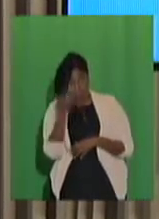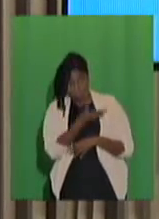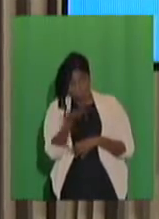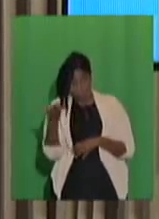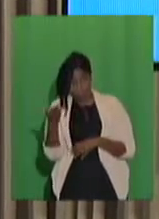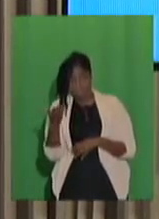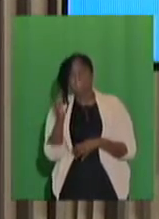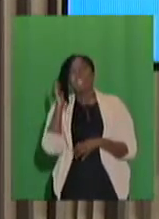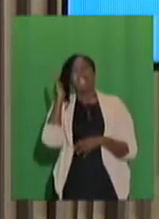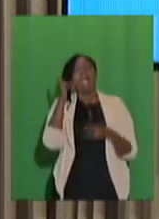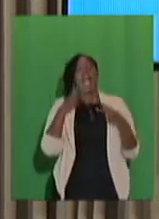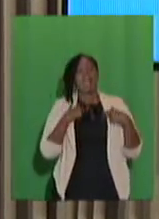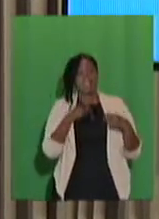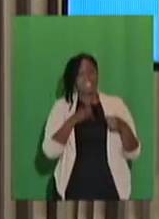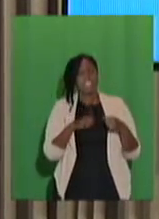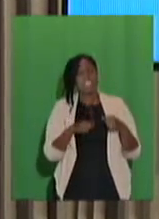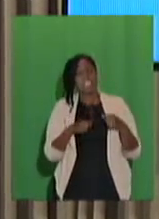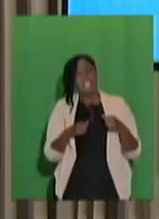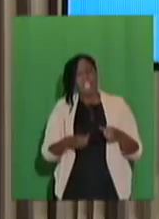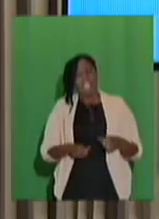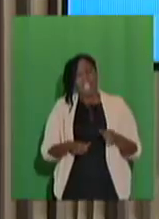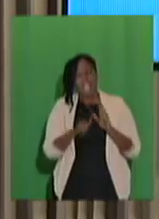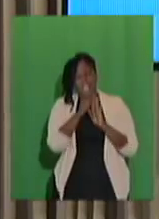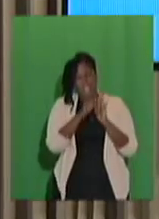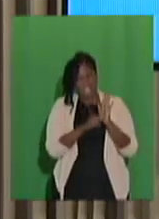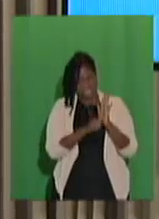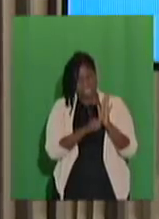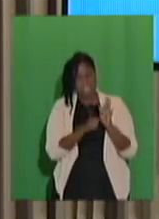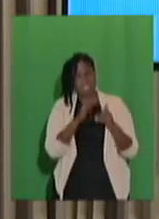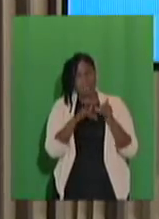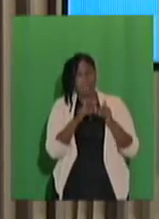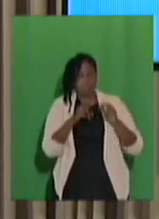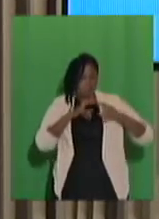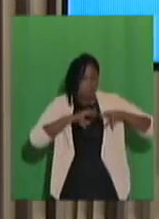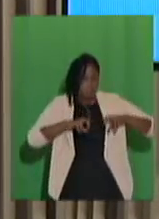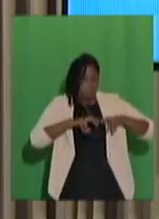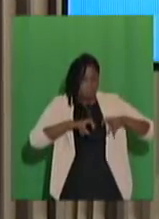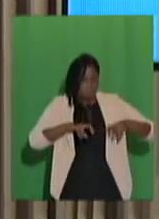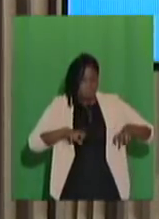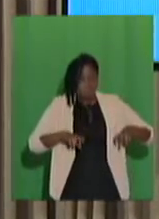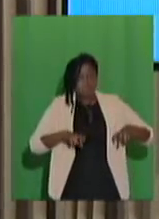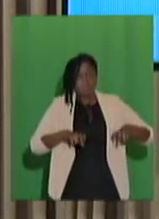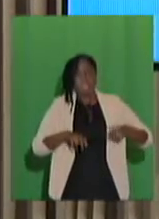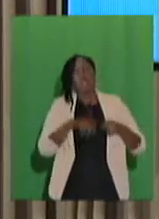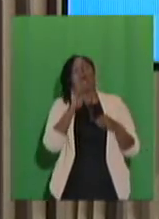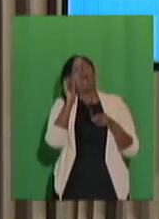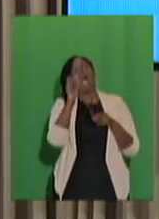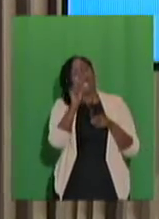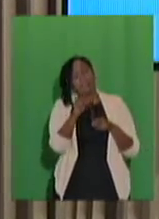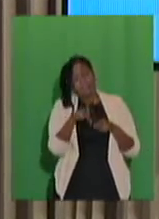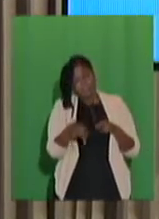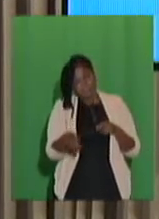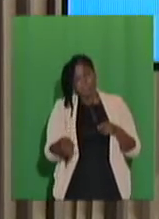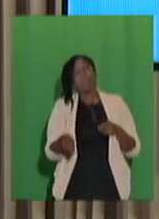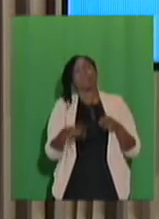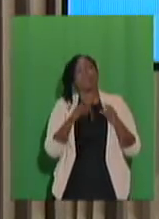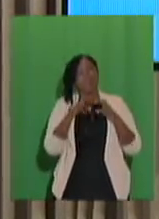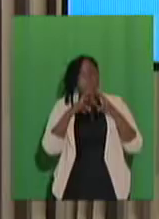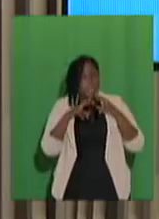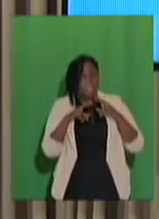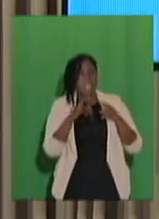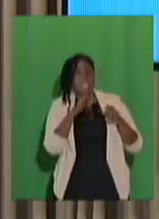be a screening tool before you go to calls. I am told that the app was uploaded to Google and it's